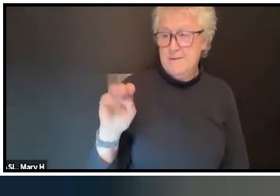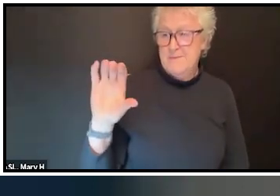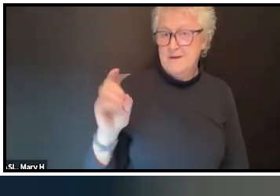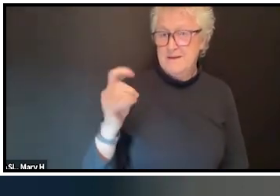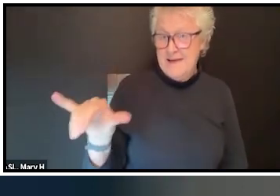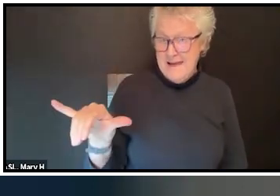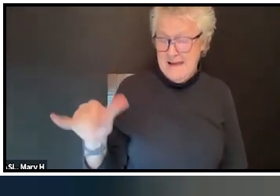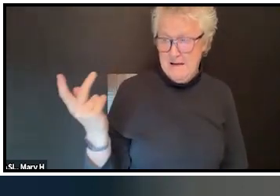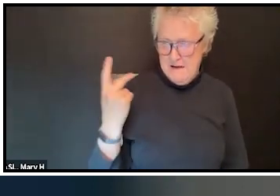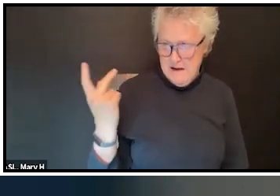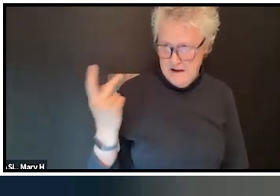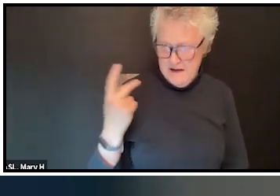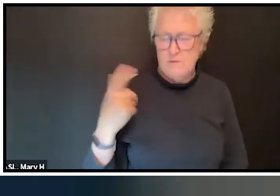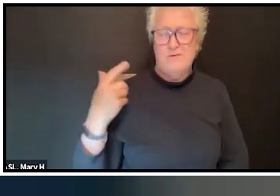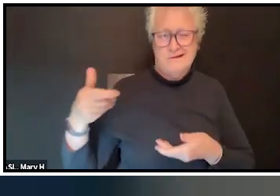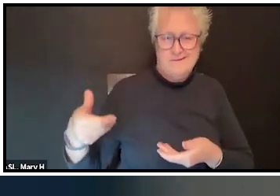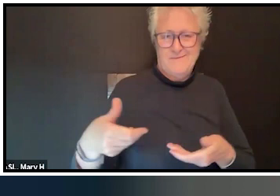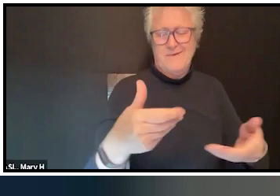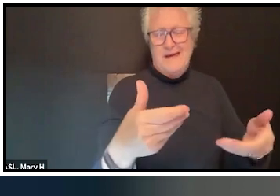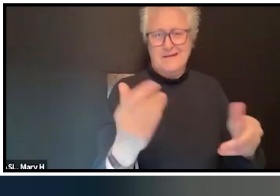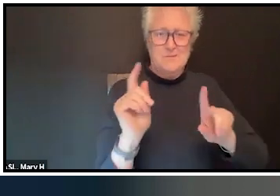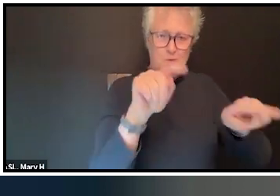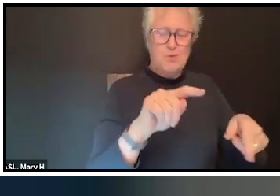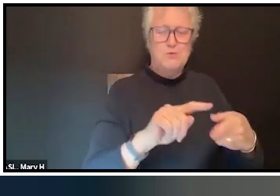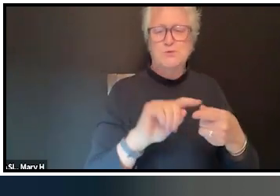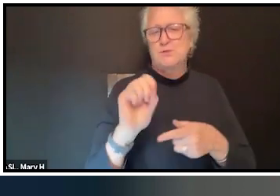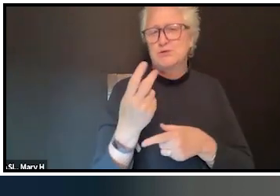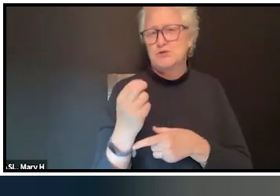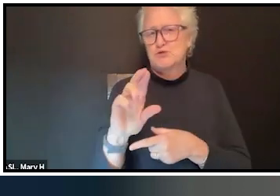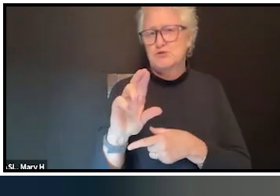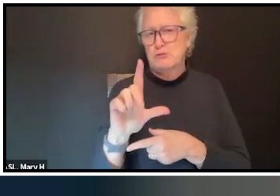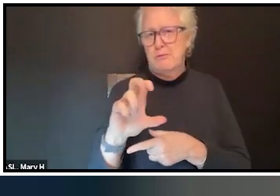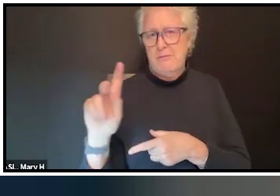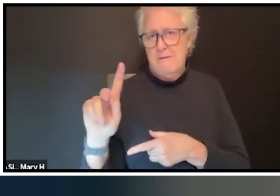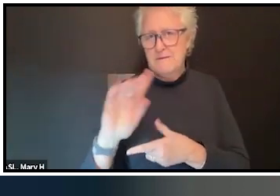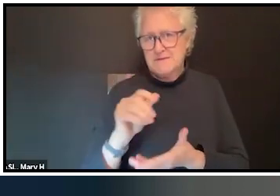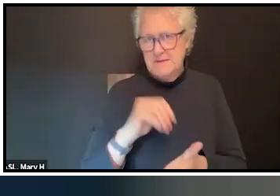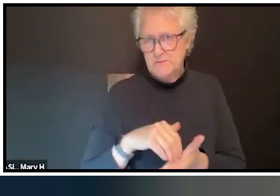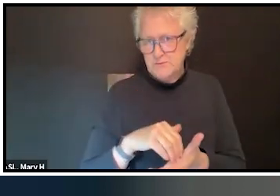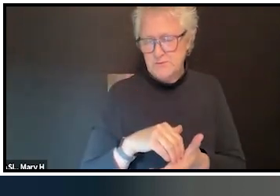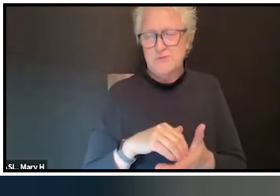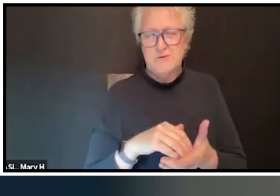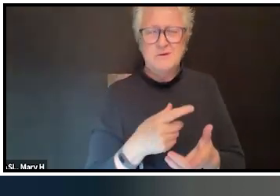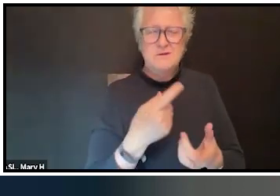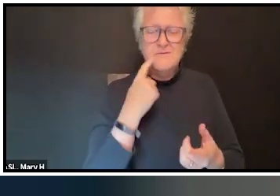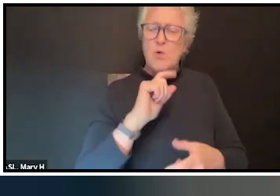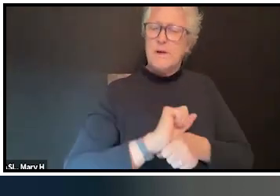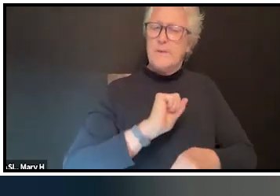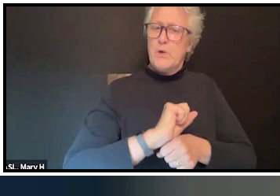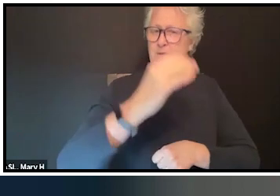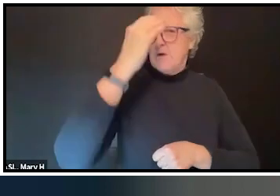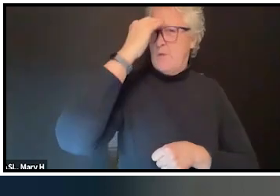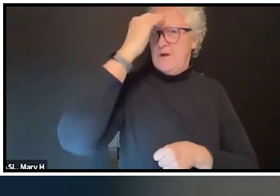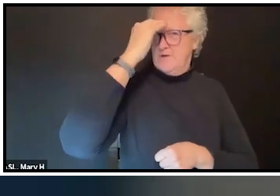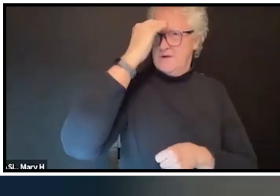FEAT presentation facilitated by the Sherlock Center. That's the Family Employment Awareness Training. This was another opportunity, not only